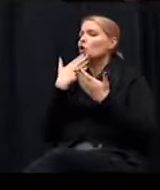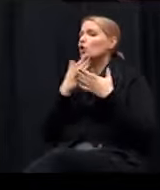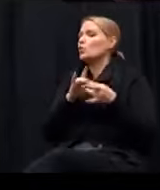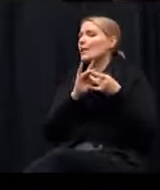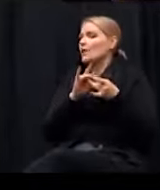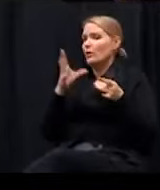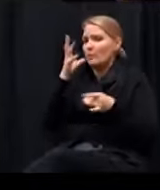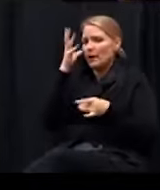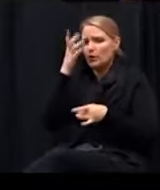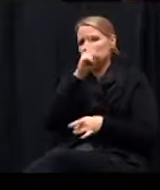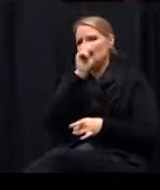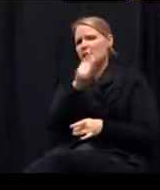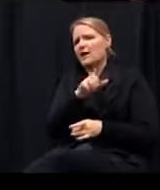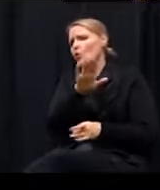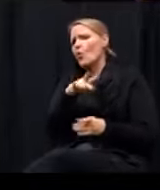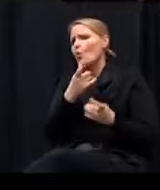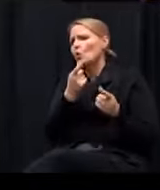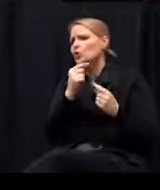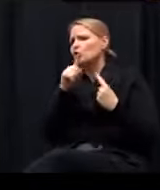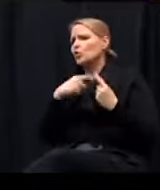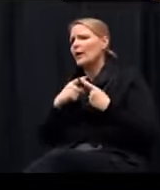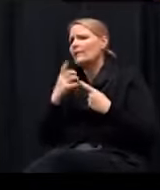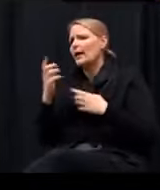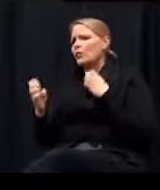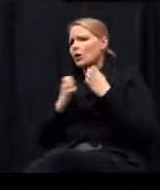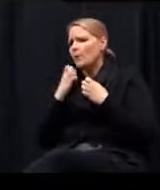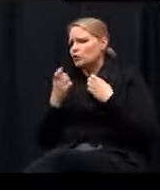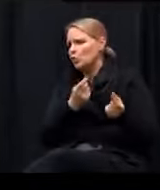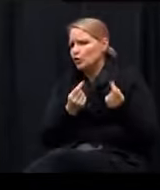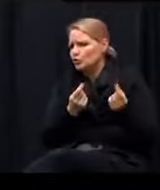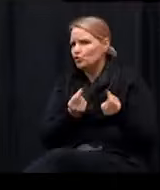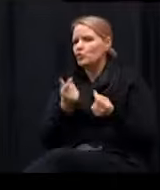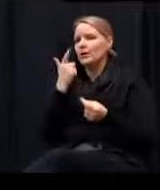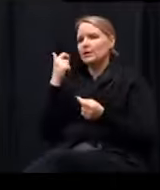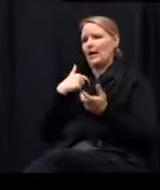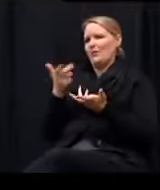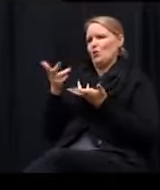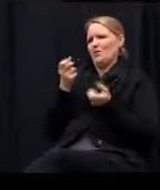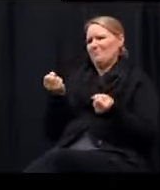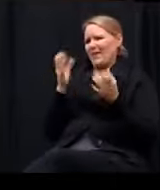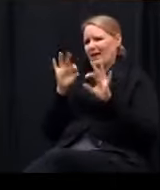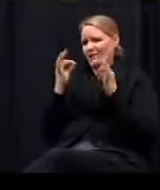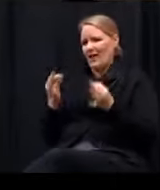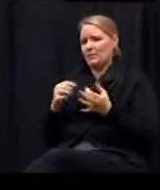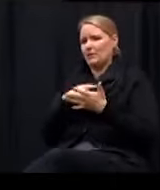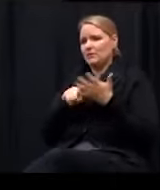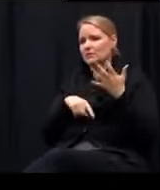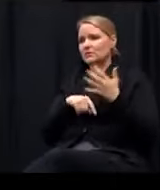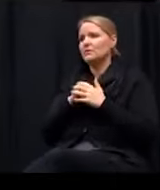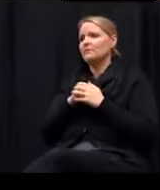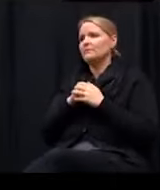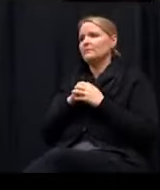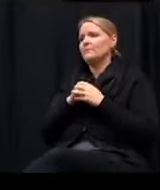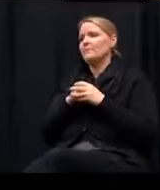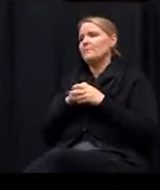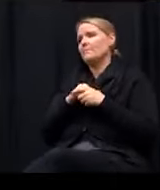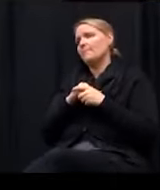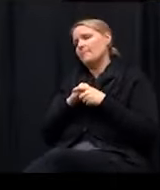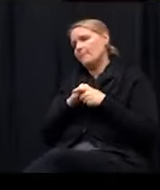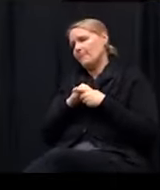what did you do with the emotions, like when your child was having emotions? Because like I work with so many families where